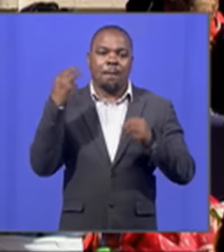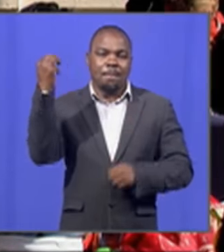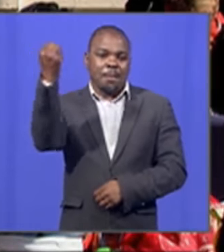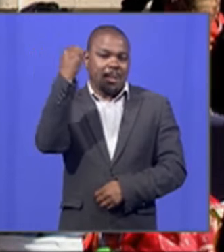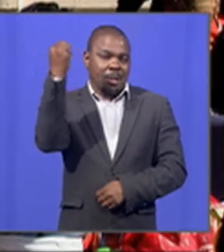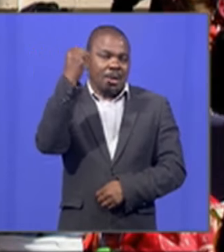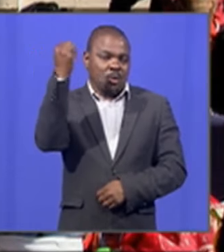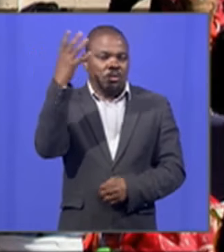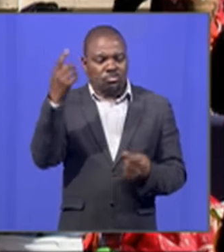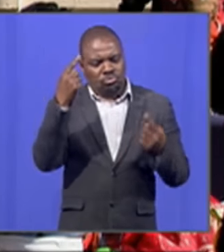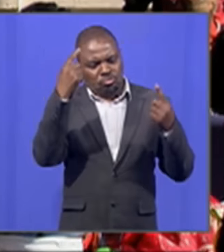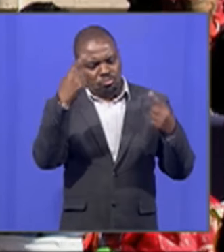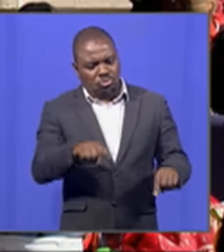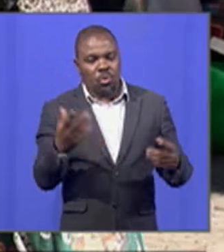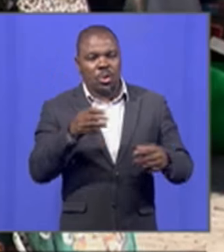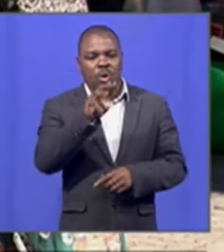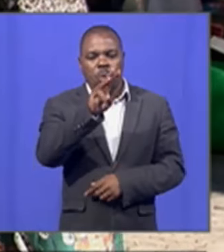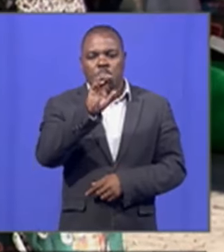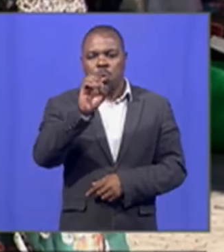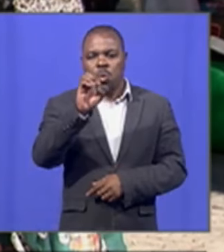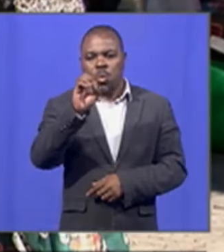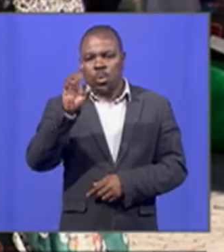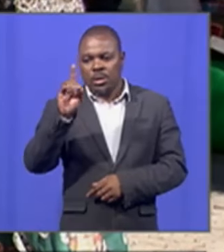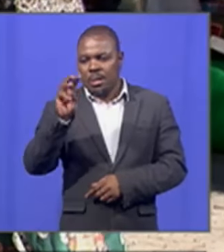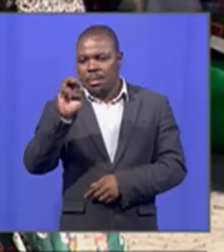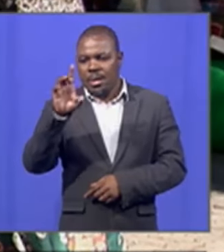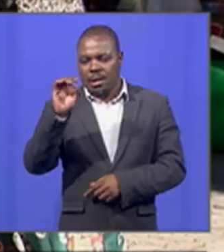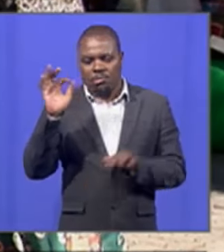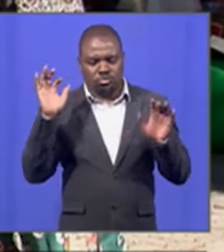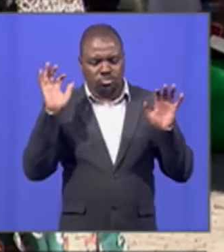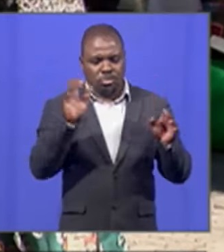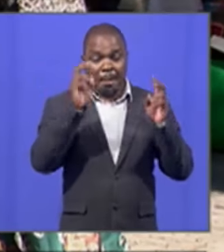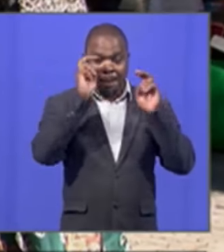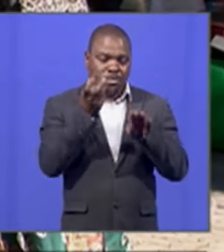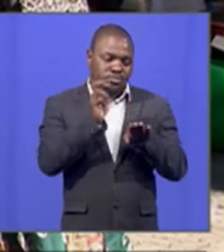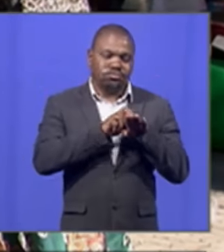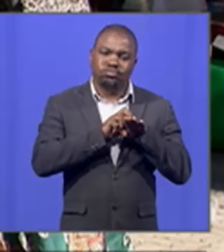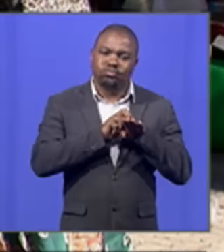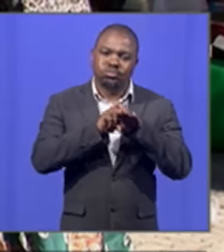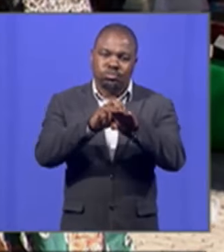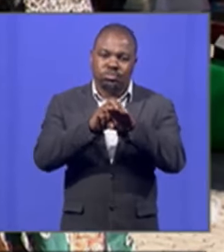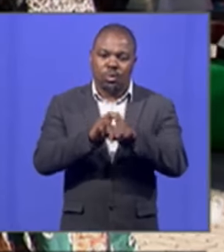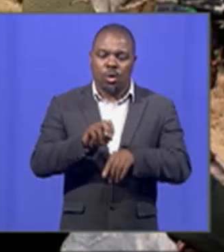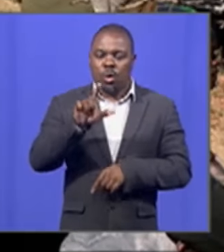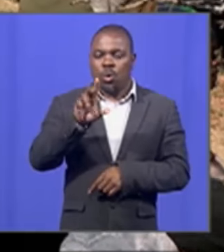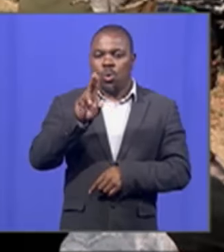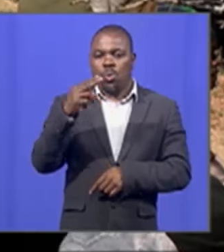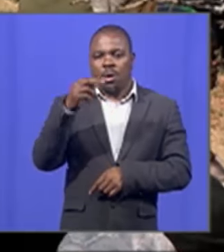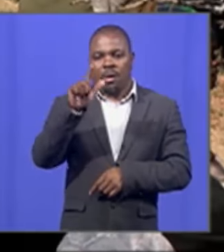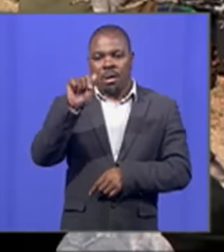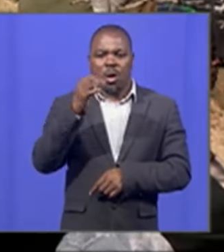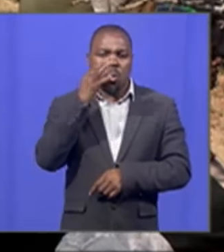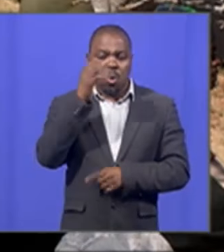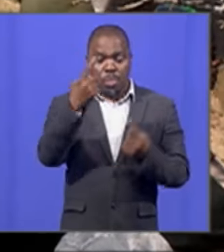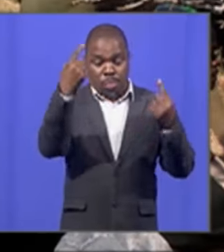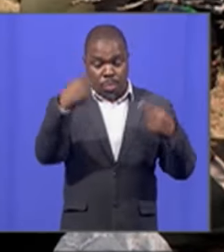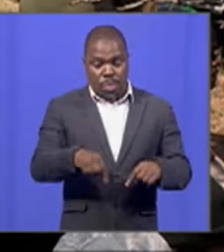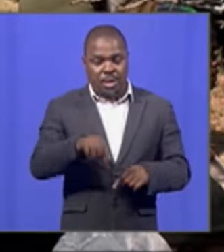ba bothagane ka Woodmead go namela dipese go le ba nageng ya bona. Mike Luhana yo a rego o dutse ka nageng ye go tloga